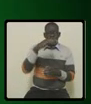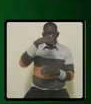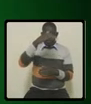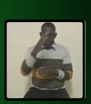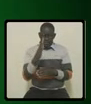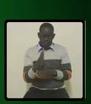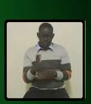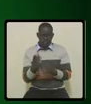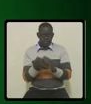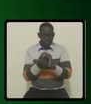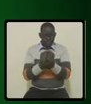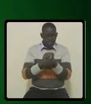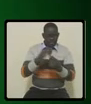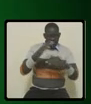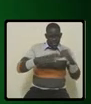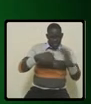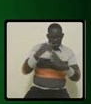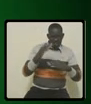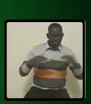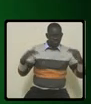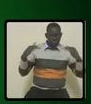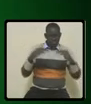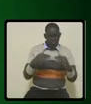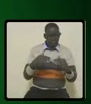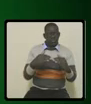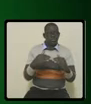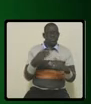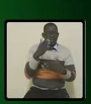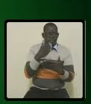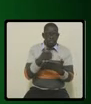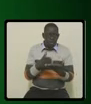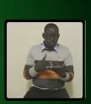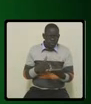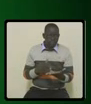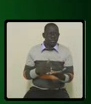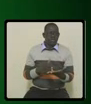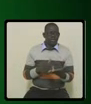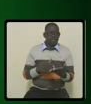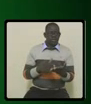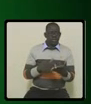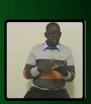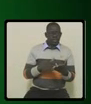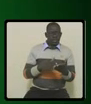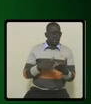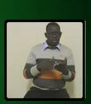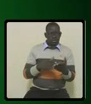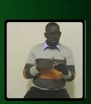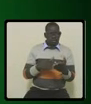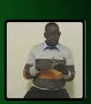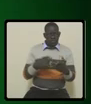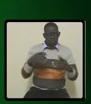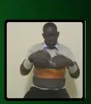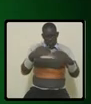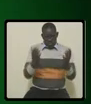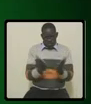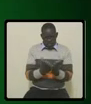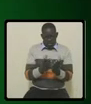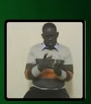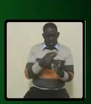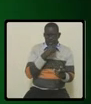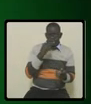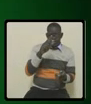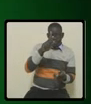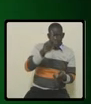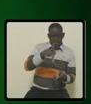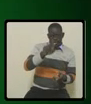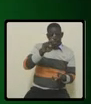Fold mountains are formed along destructive and collision plate boundaries. Fold mountains that are created along destructive boundaries are called peripheral